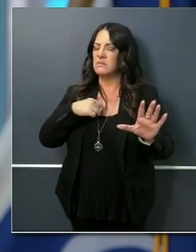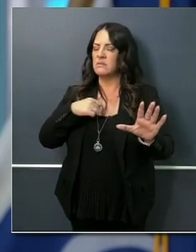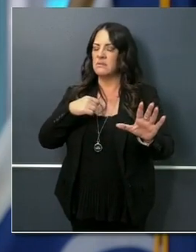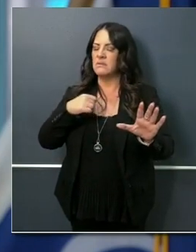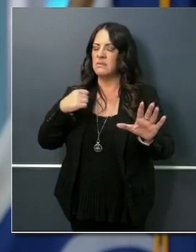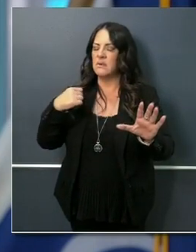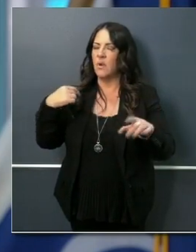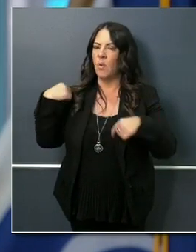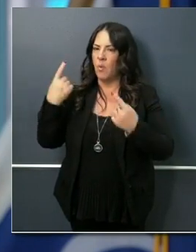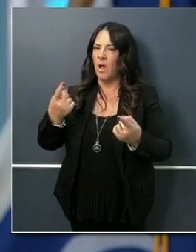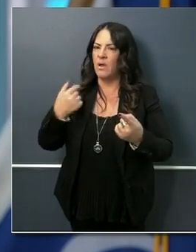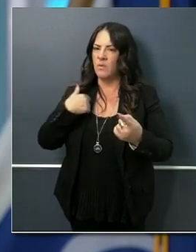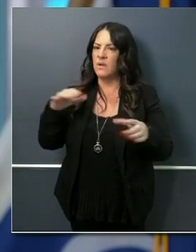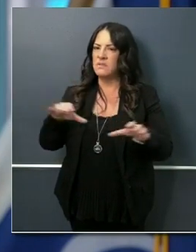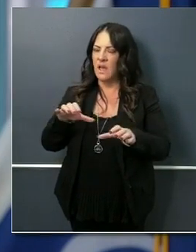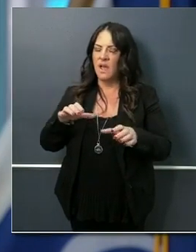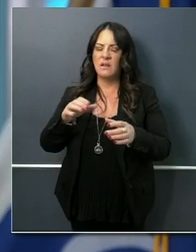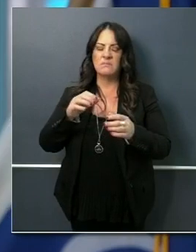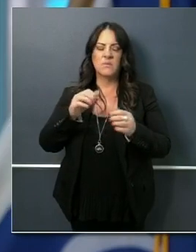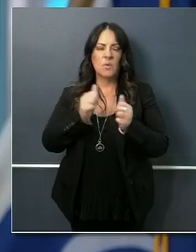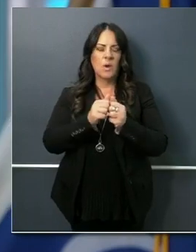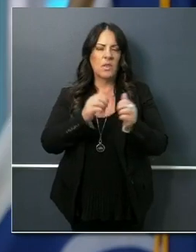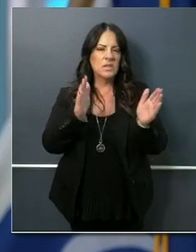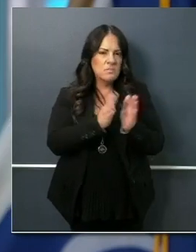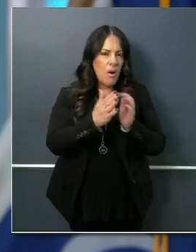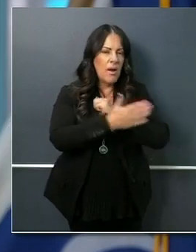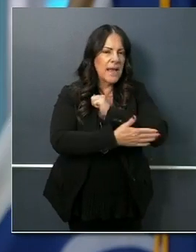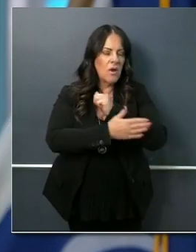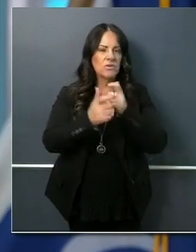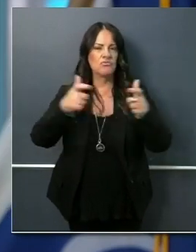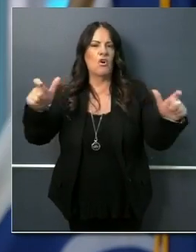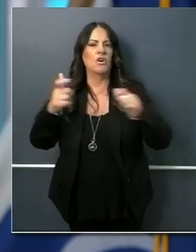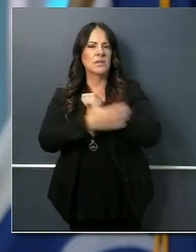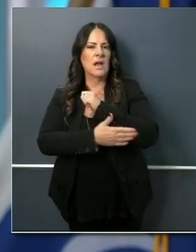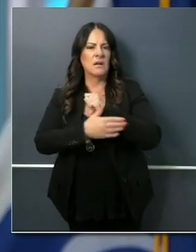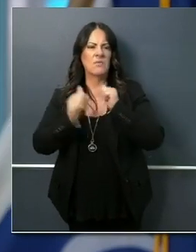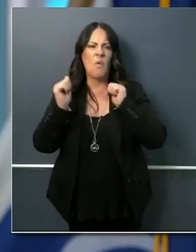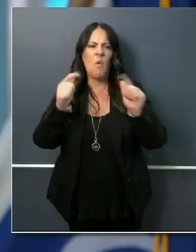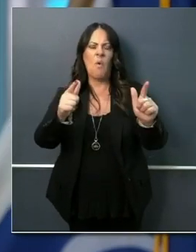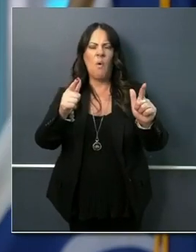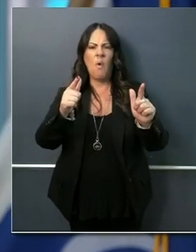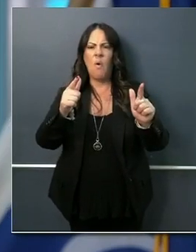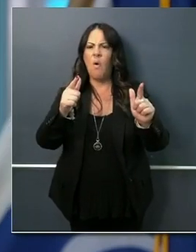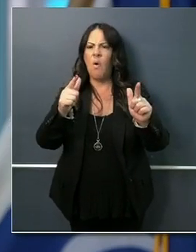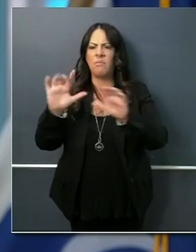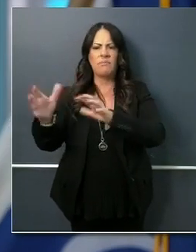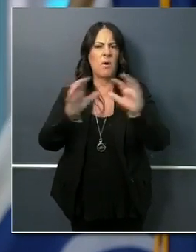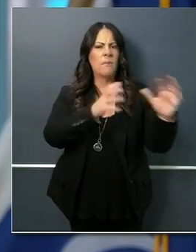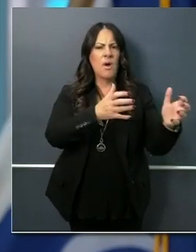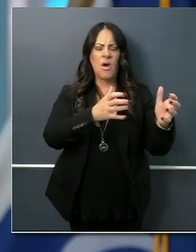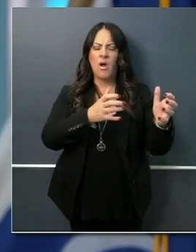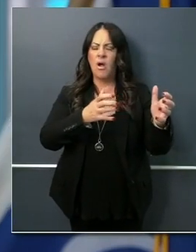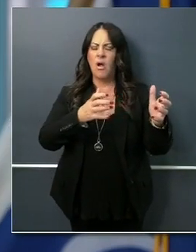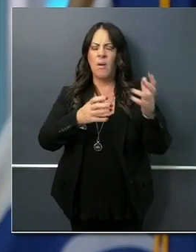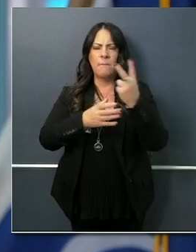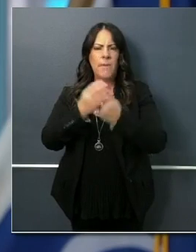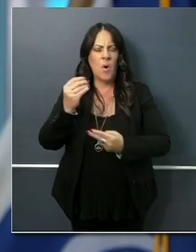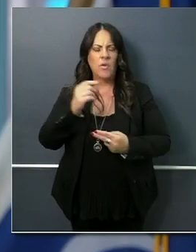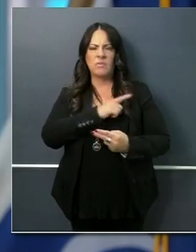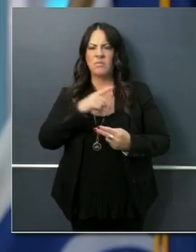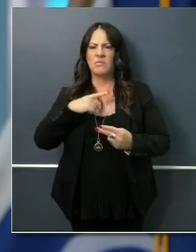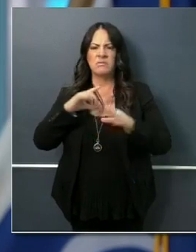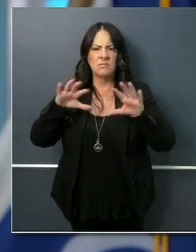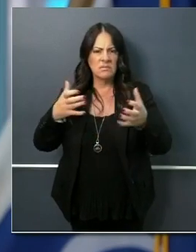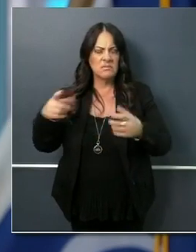from counties, large and small, elected leaders of all political parties that have really done their best. And to